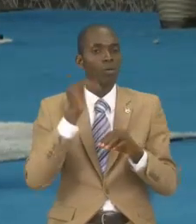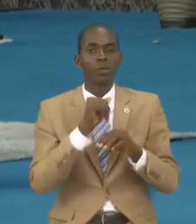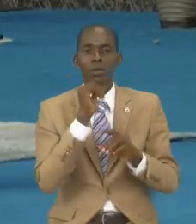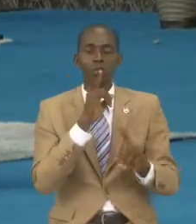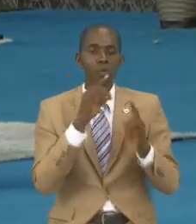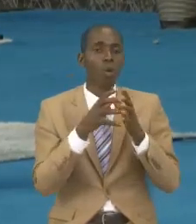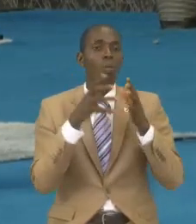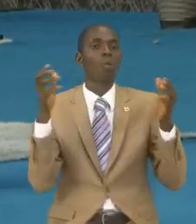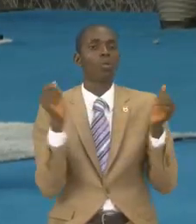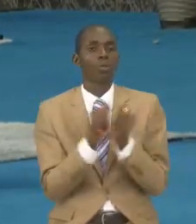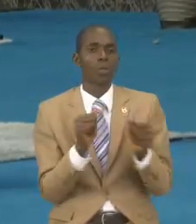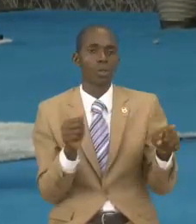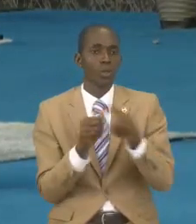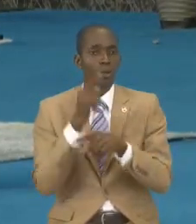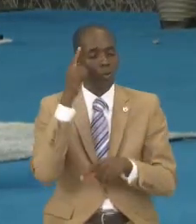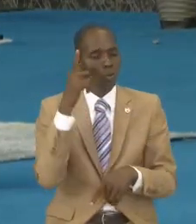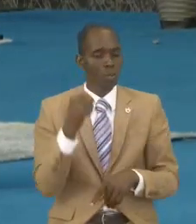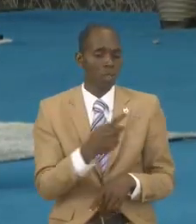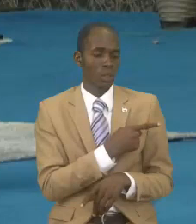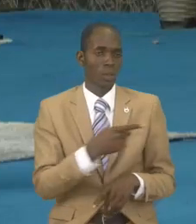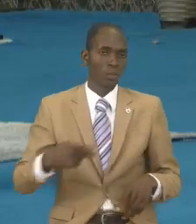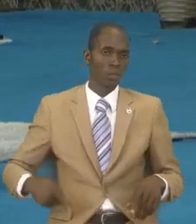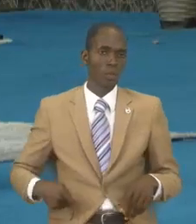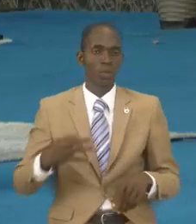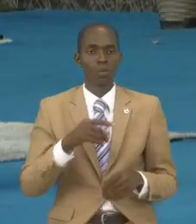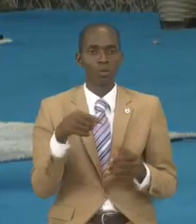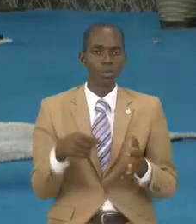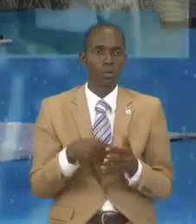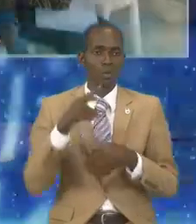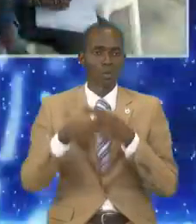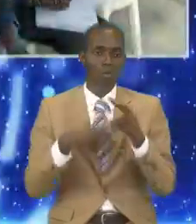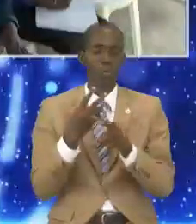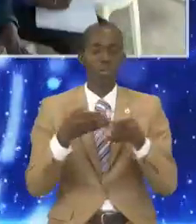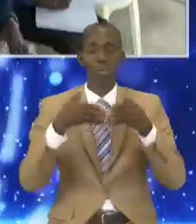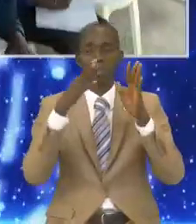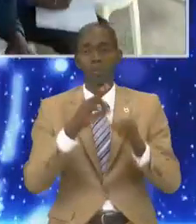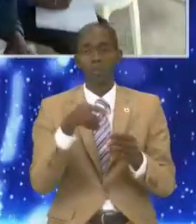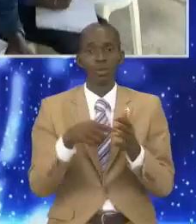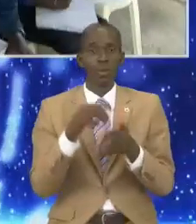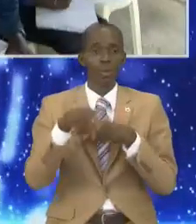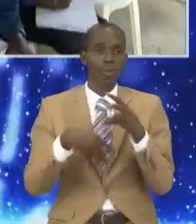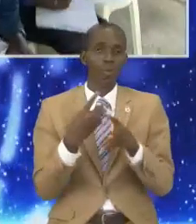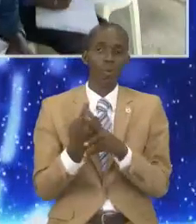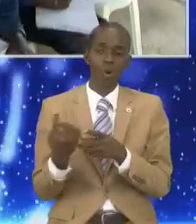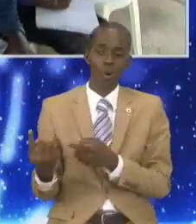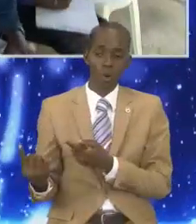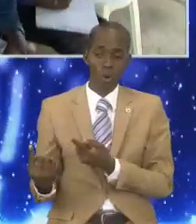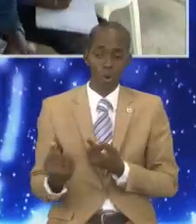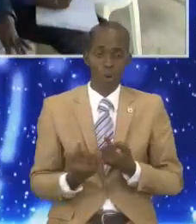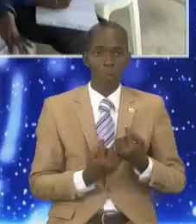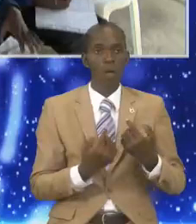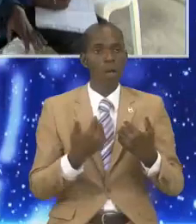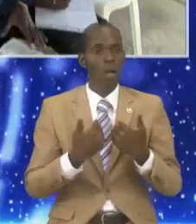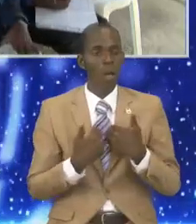the prince of this world cometh and has nothing in